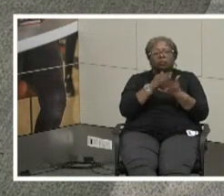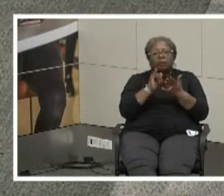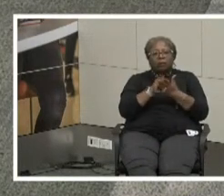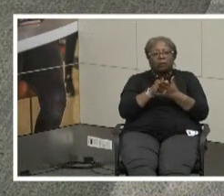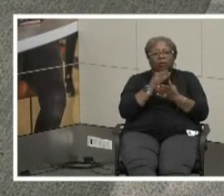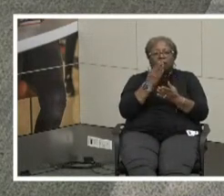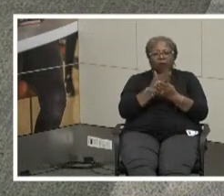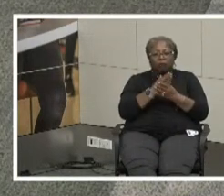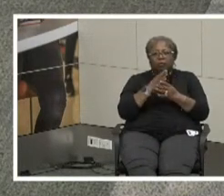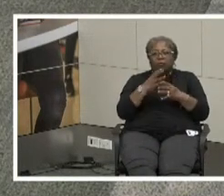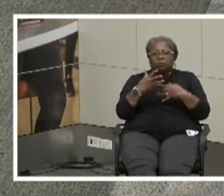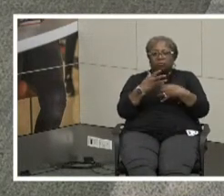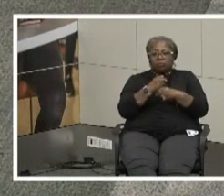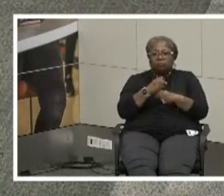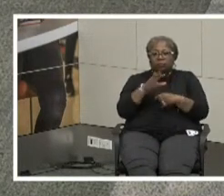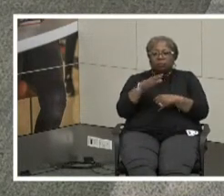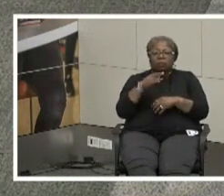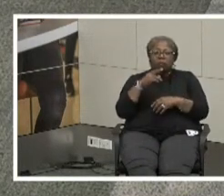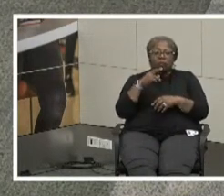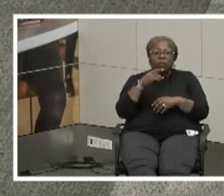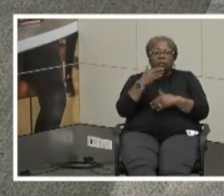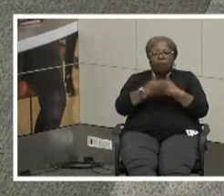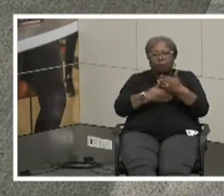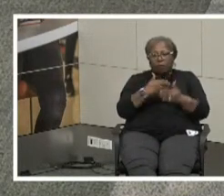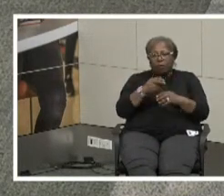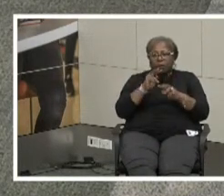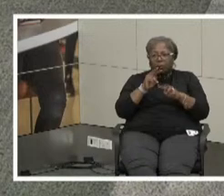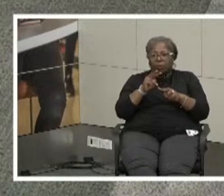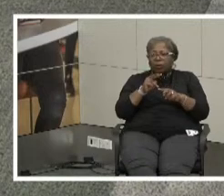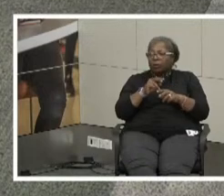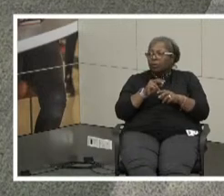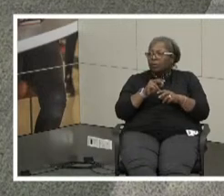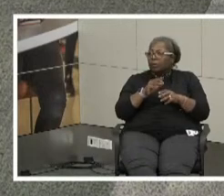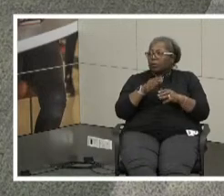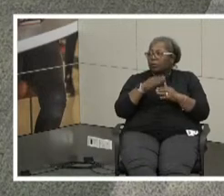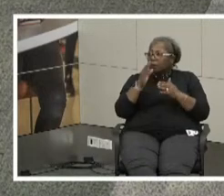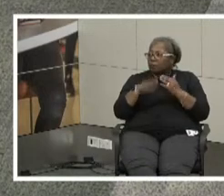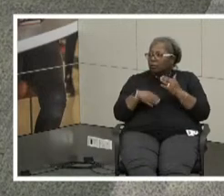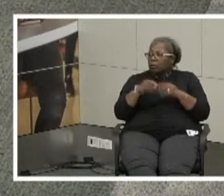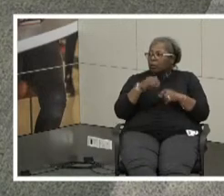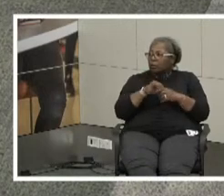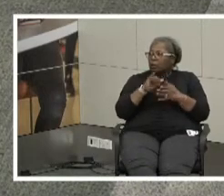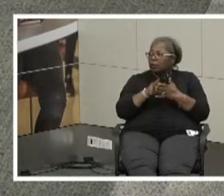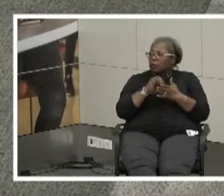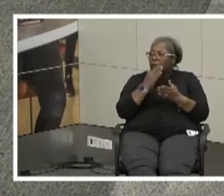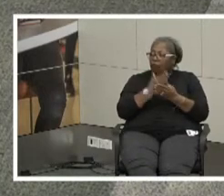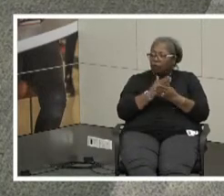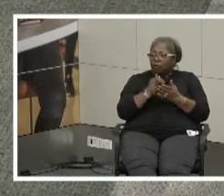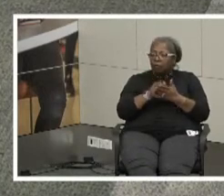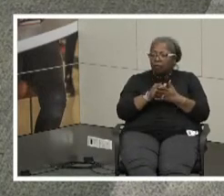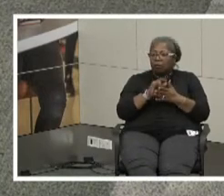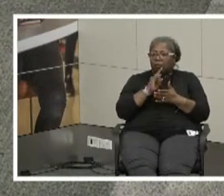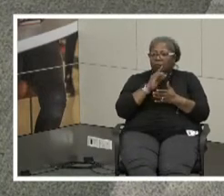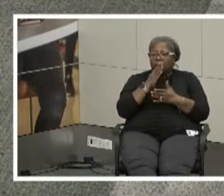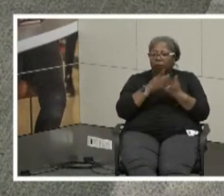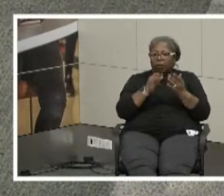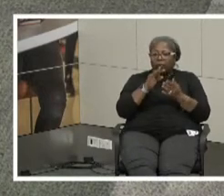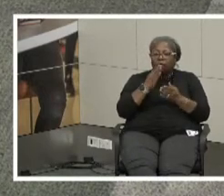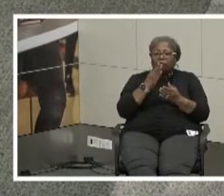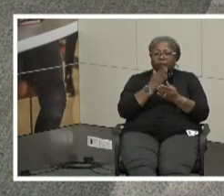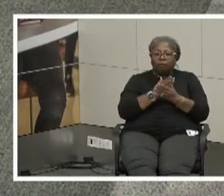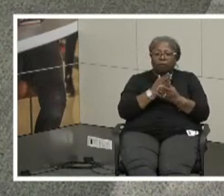at was their progress monitoring completed in that folder so it was part of the